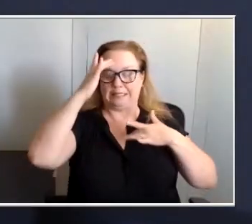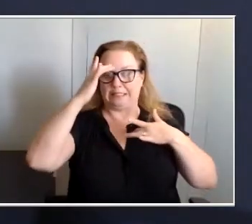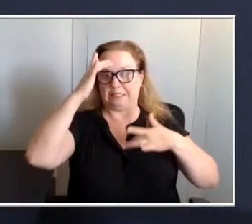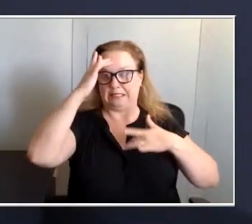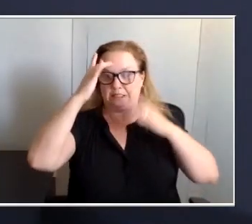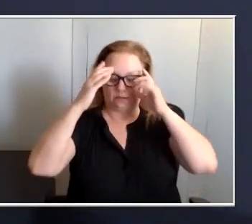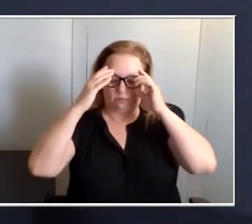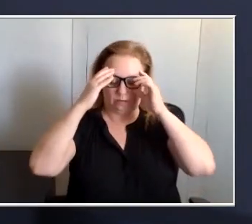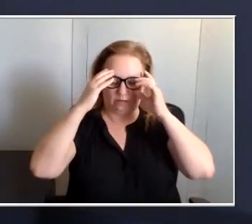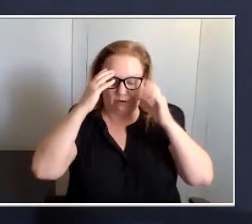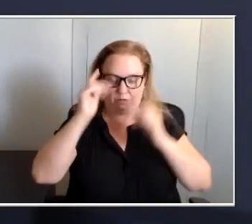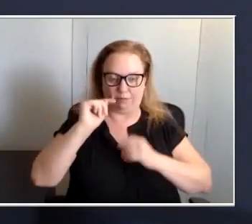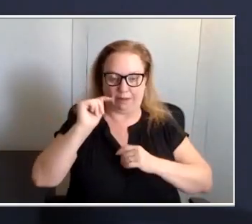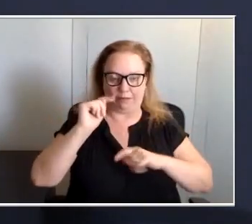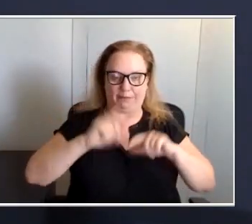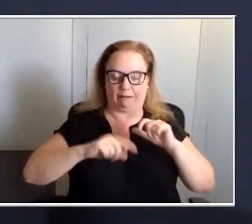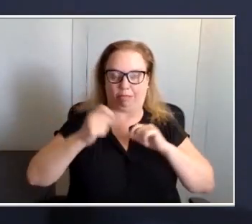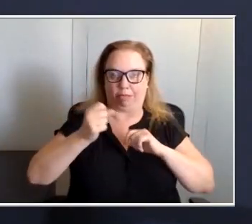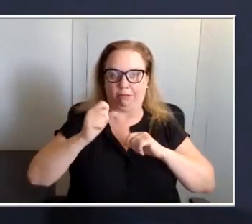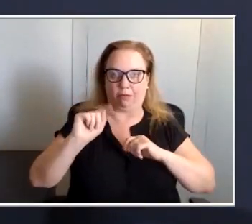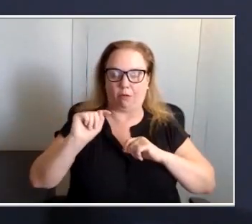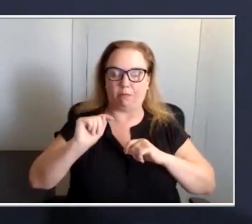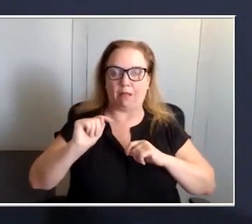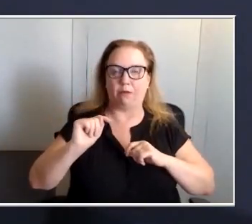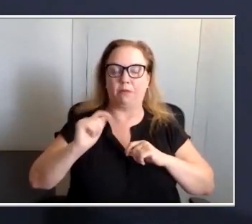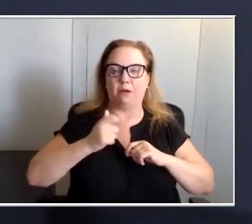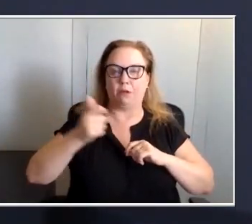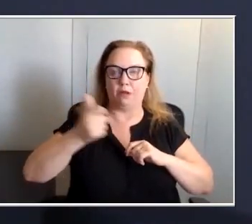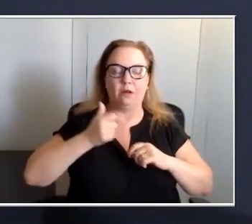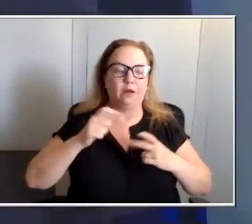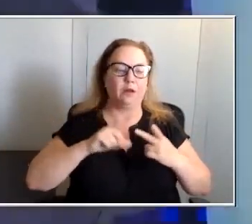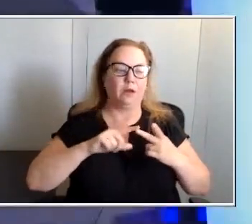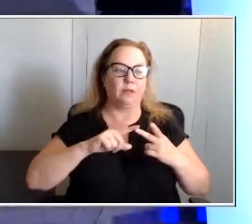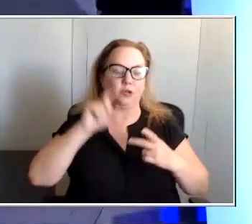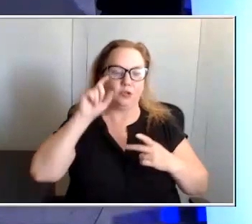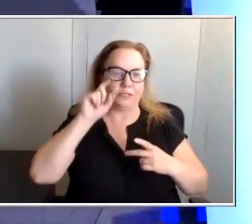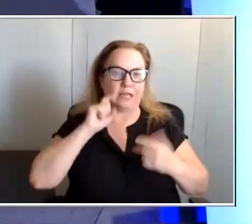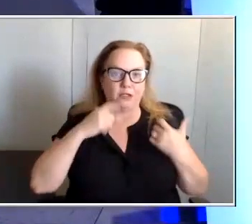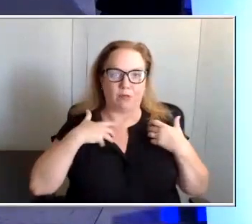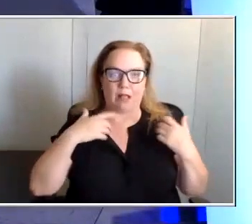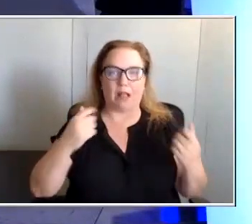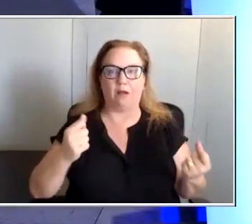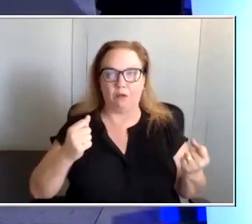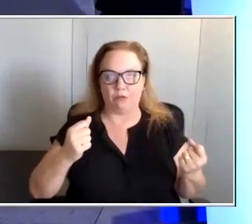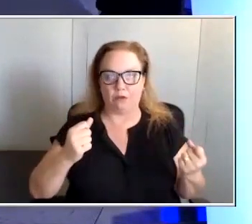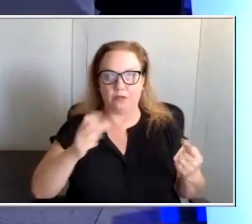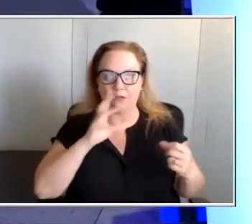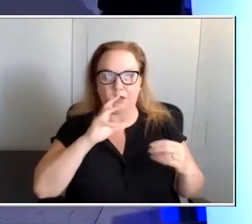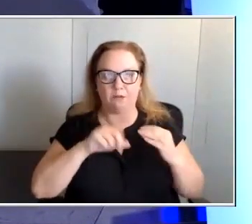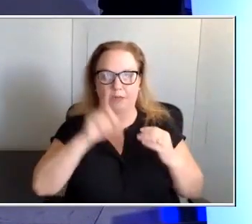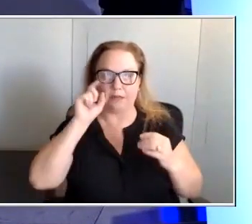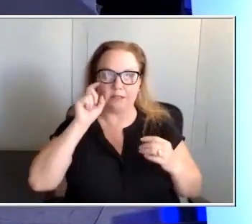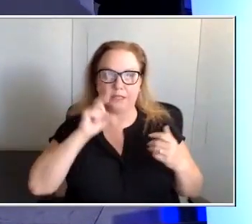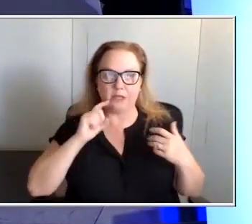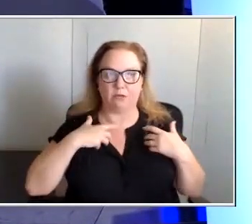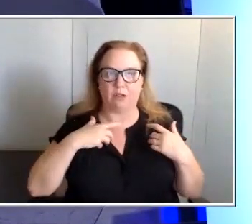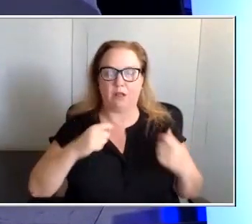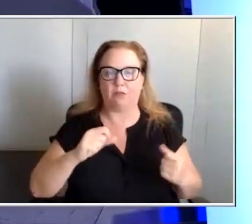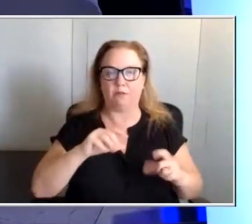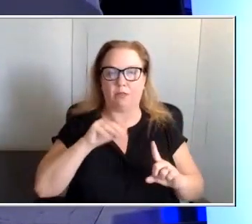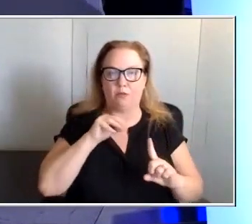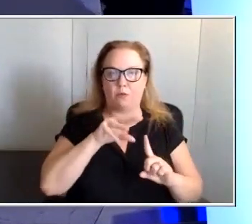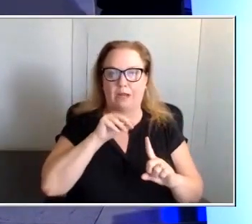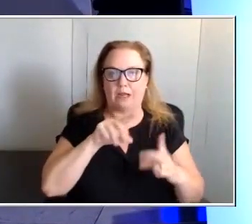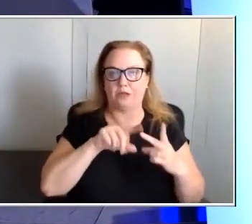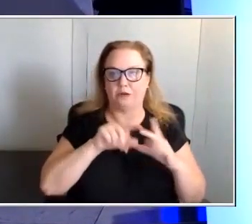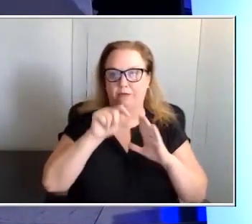incontinence is one challenge. Another challenge to men is their sexual health after this. Oh, yes. Talk to us a little bit about that for both radiation and for surgery.